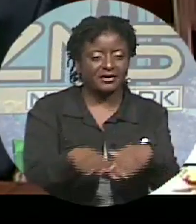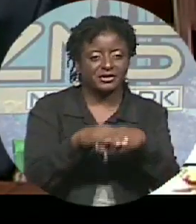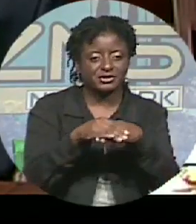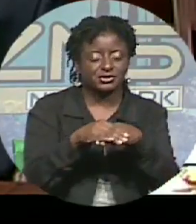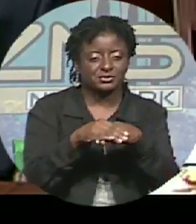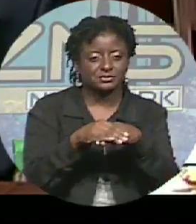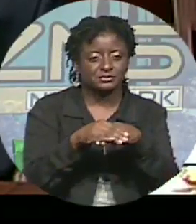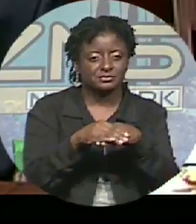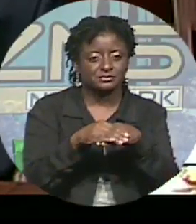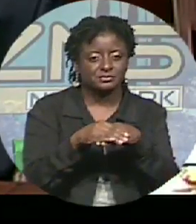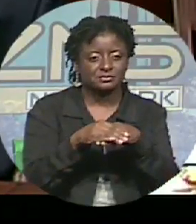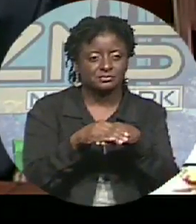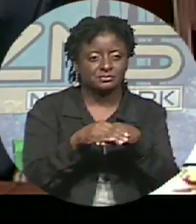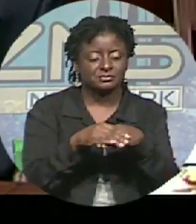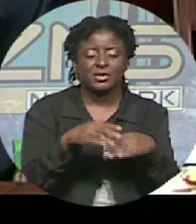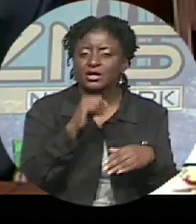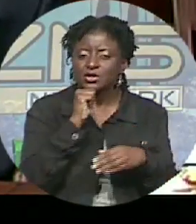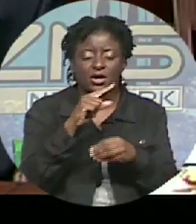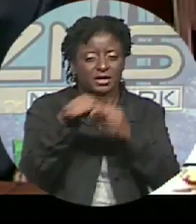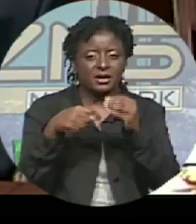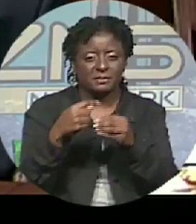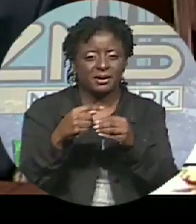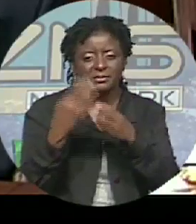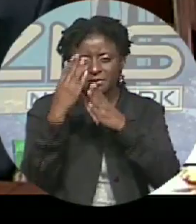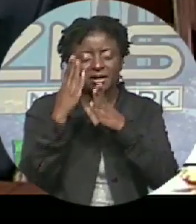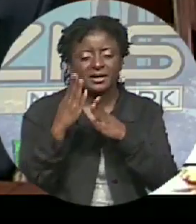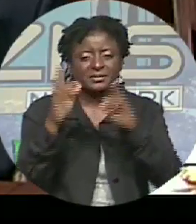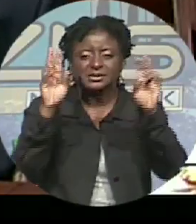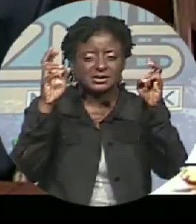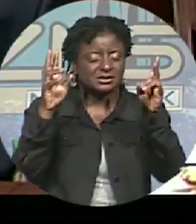they fundamentally even about citizenship.